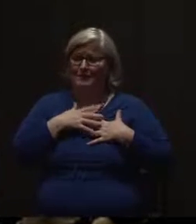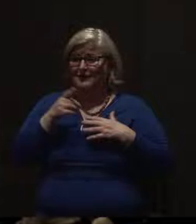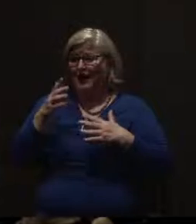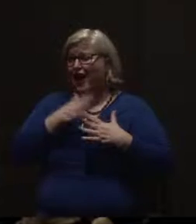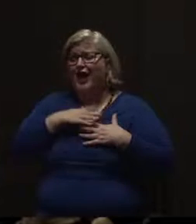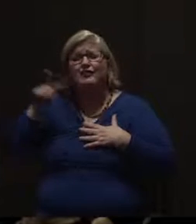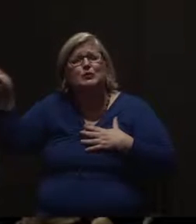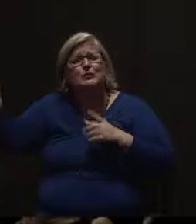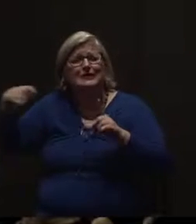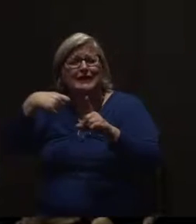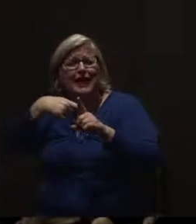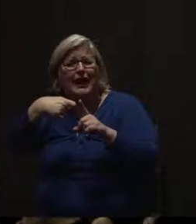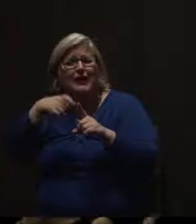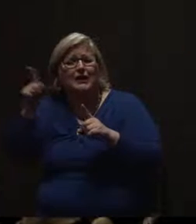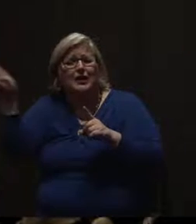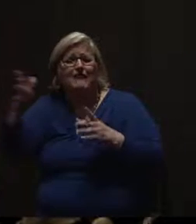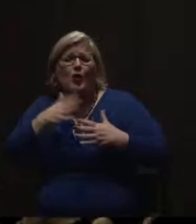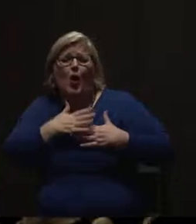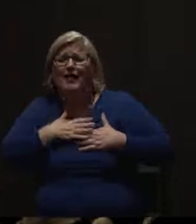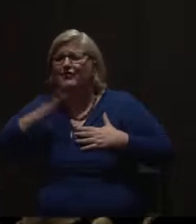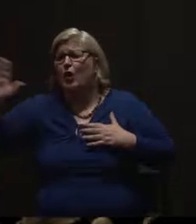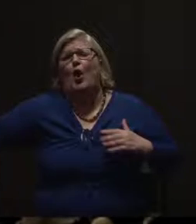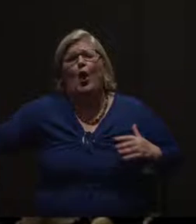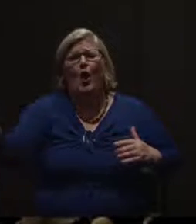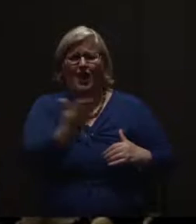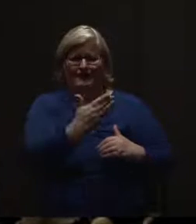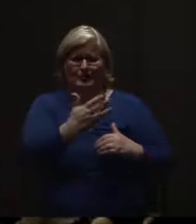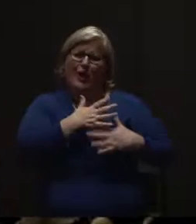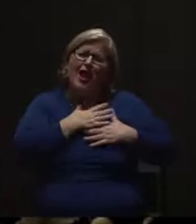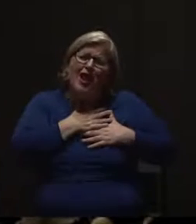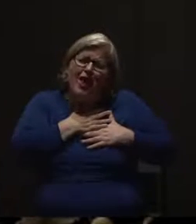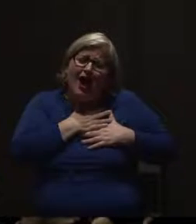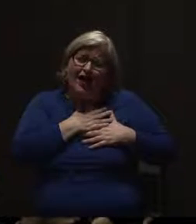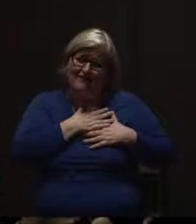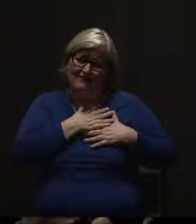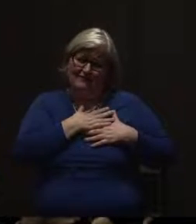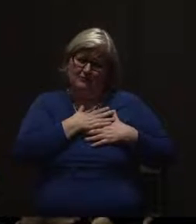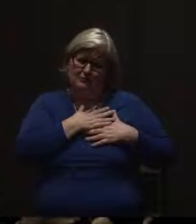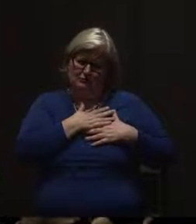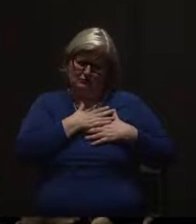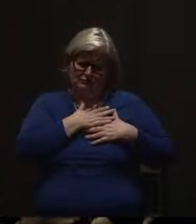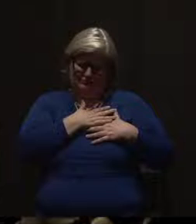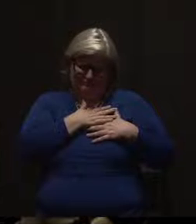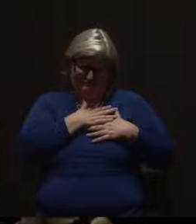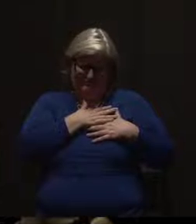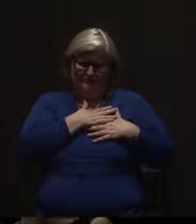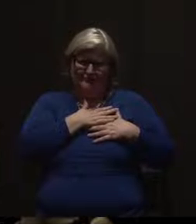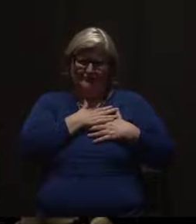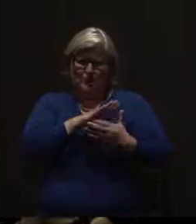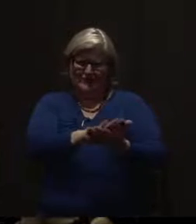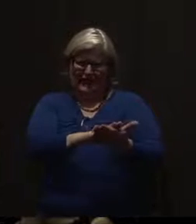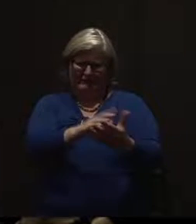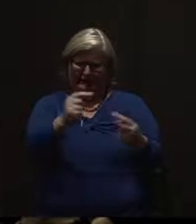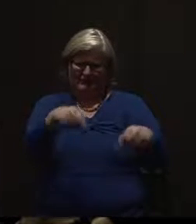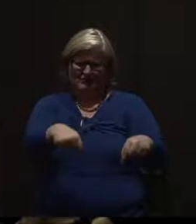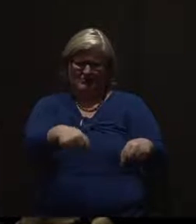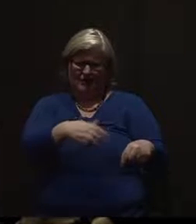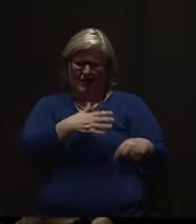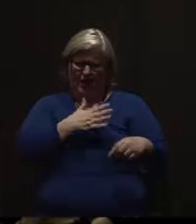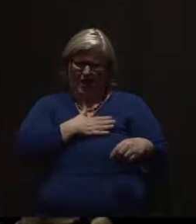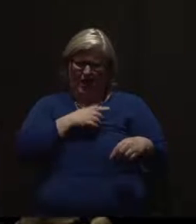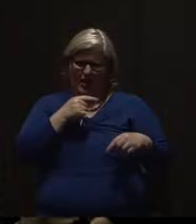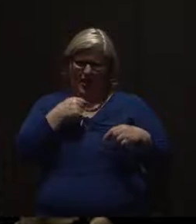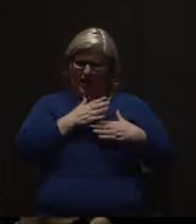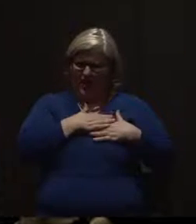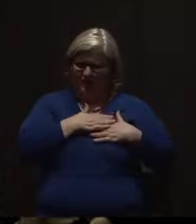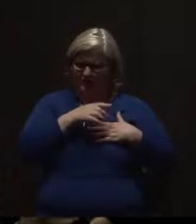Katharina. I love you, Nas. I love all of you. But what does that mean? I mean, what does it mean when I say I love